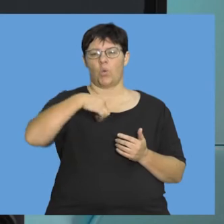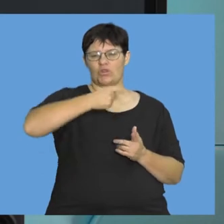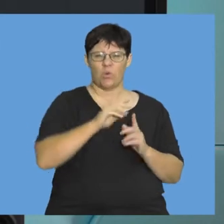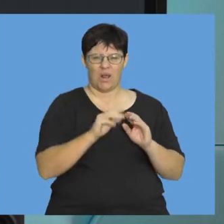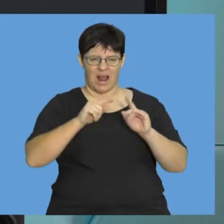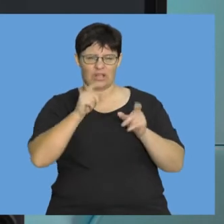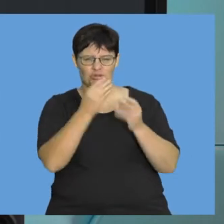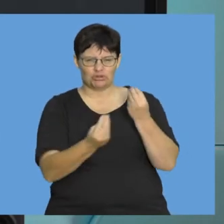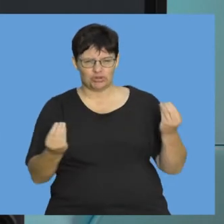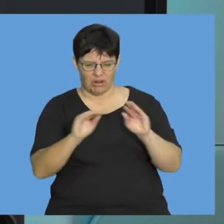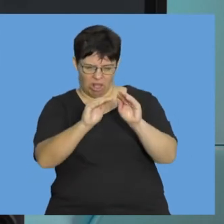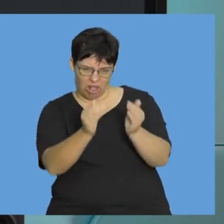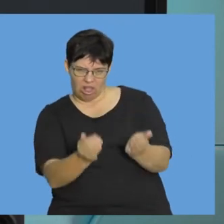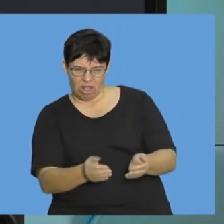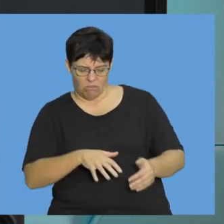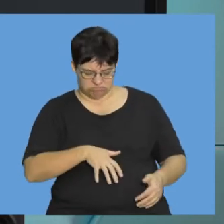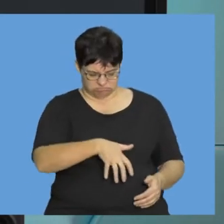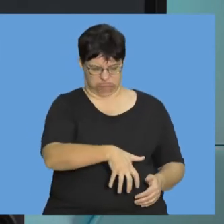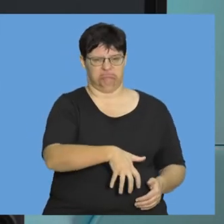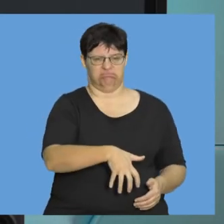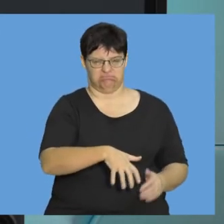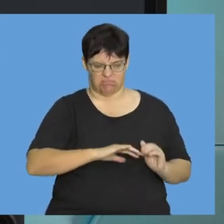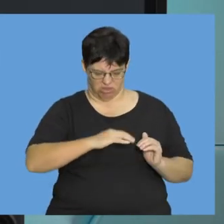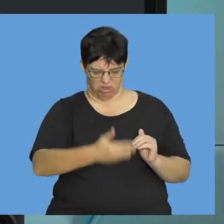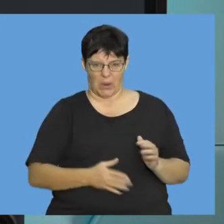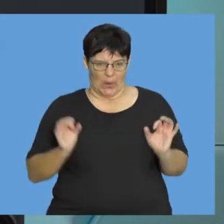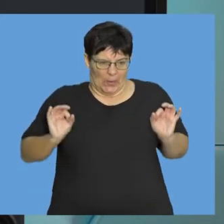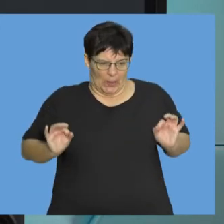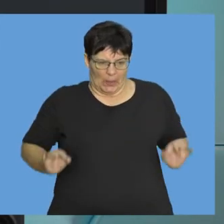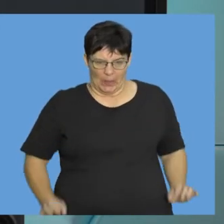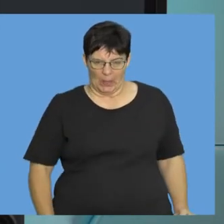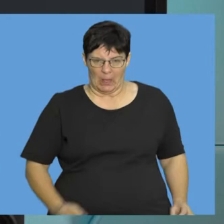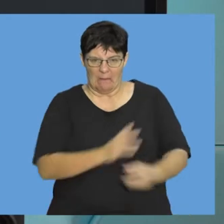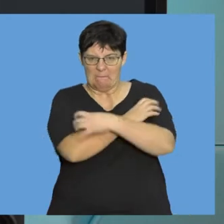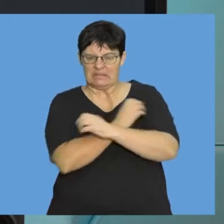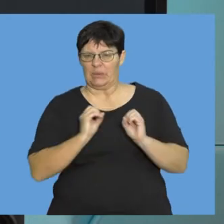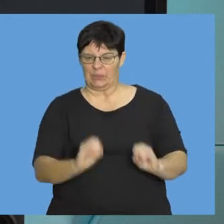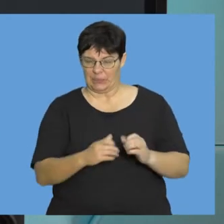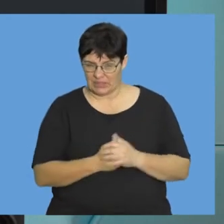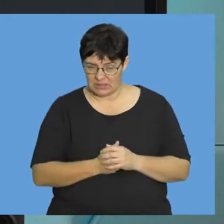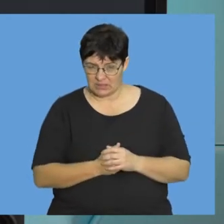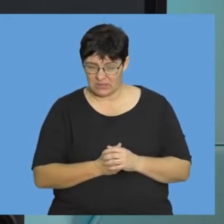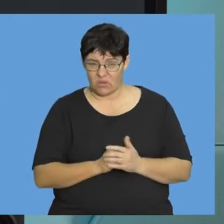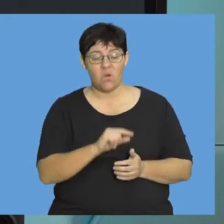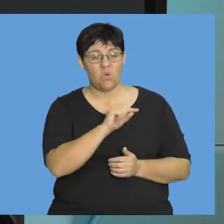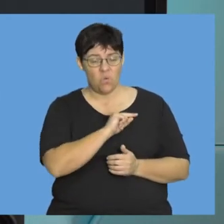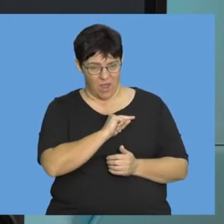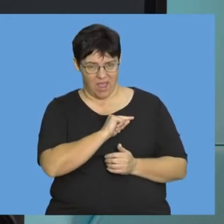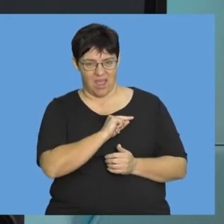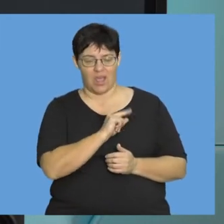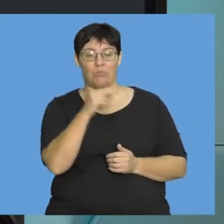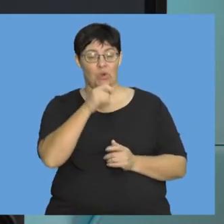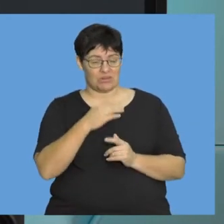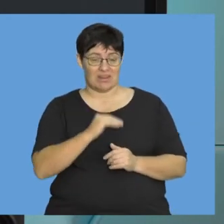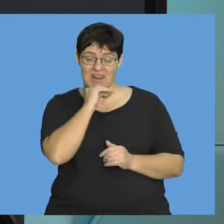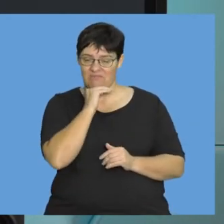kwashiorkor, right, with the children with the extended stomach, and they were very thin, they didn't have muscles, right, because they weren't getting